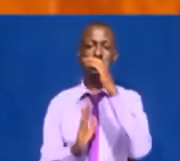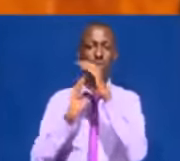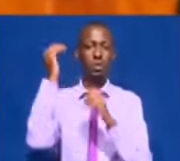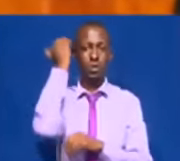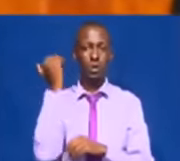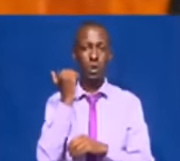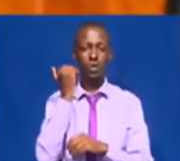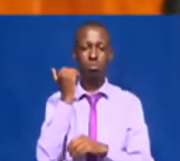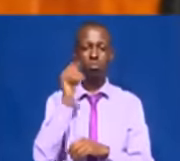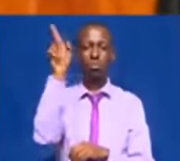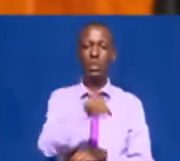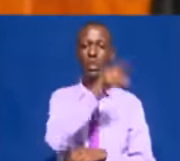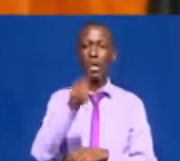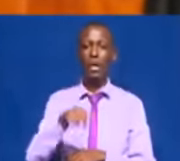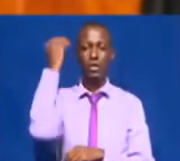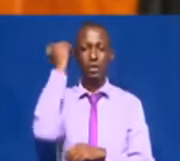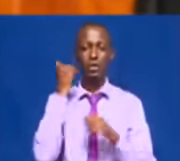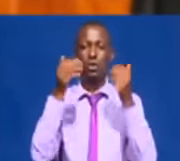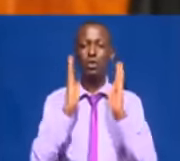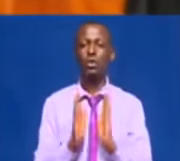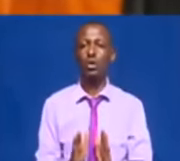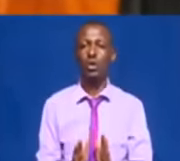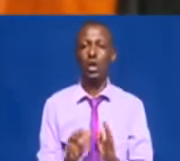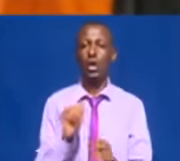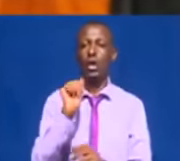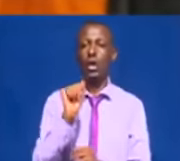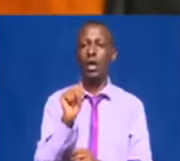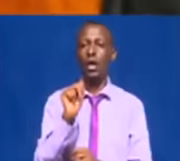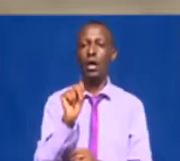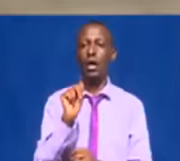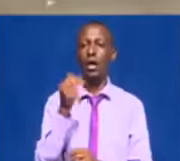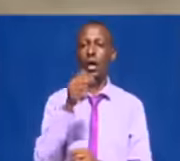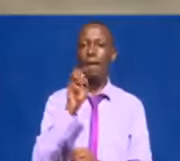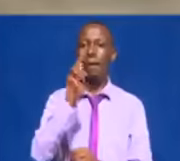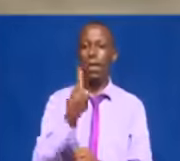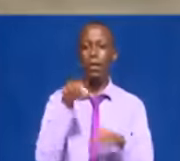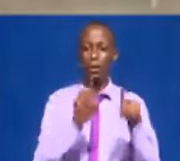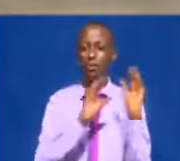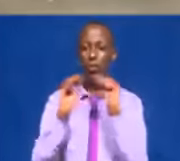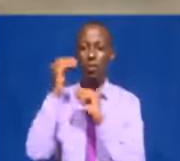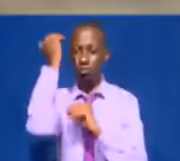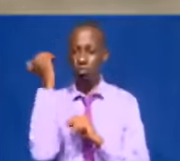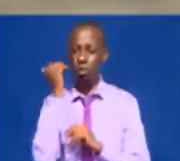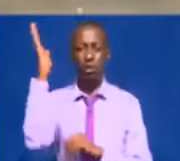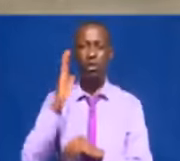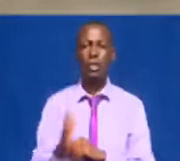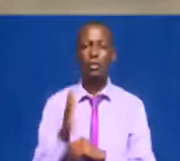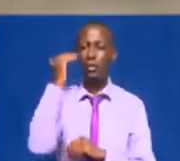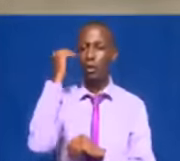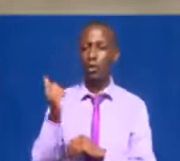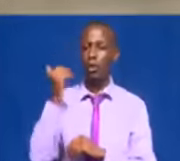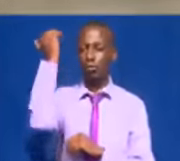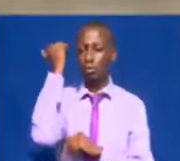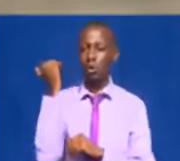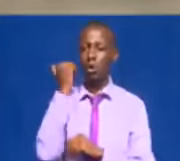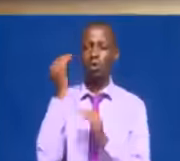have banned lawyer Ahmednassir Abdillahi from ever appearing before the court, accusing the lawyer of undermining the independence